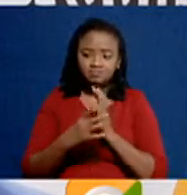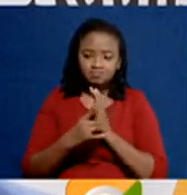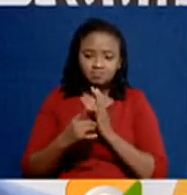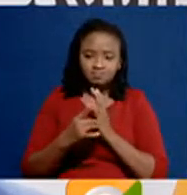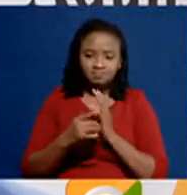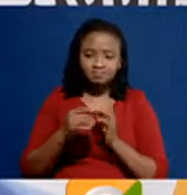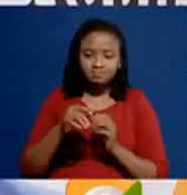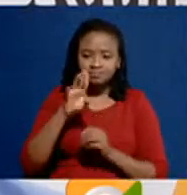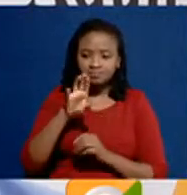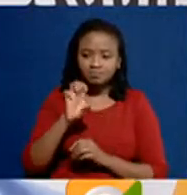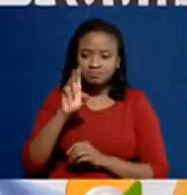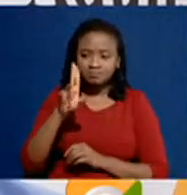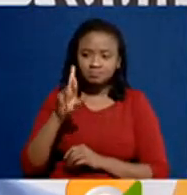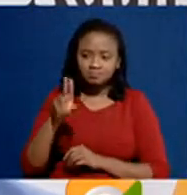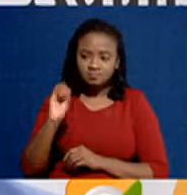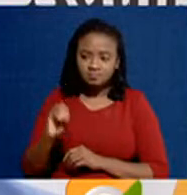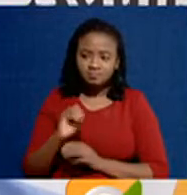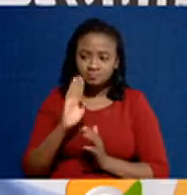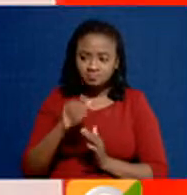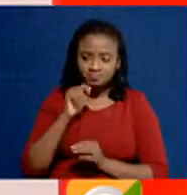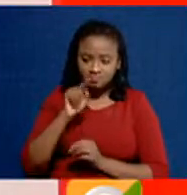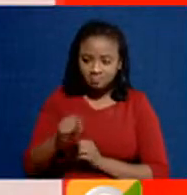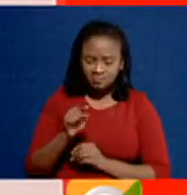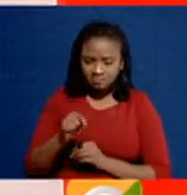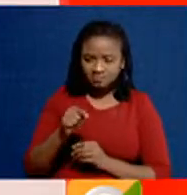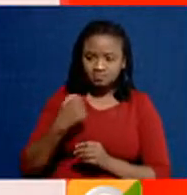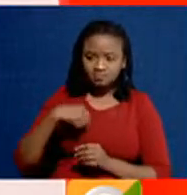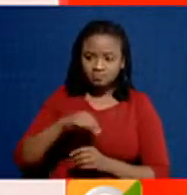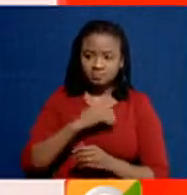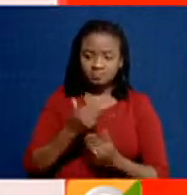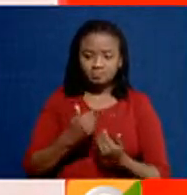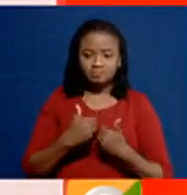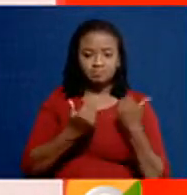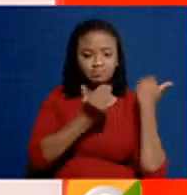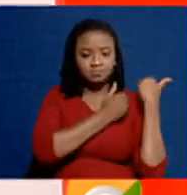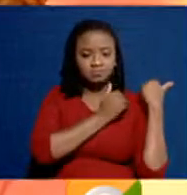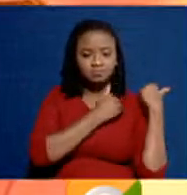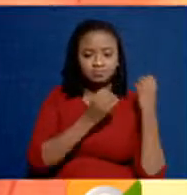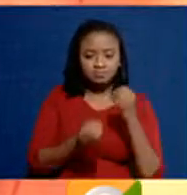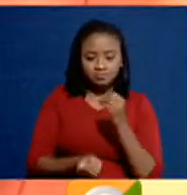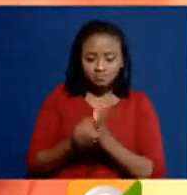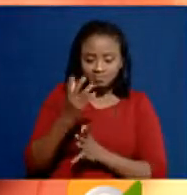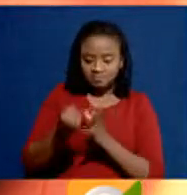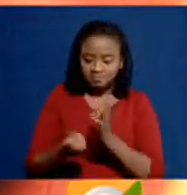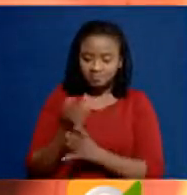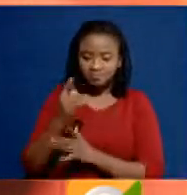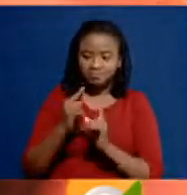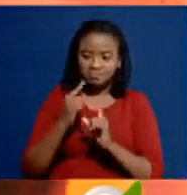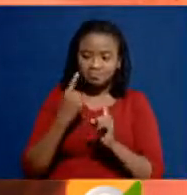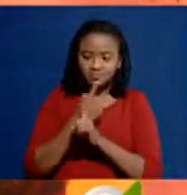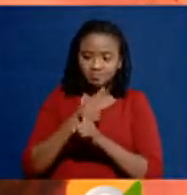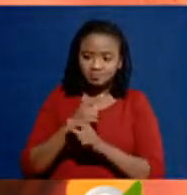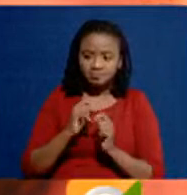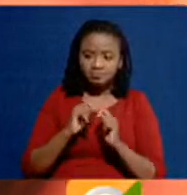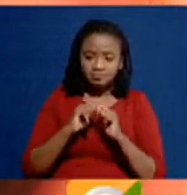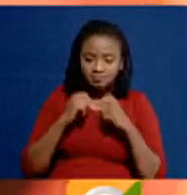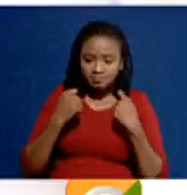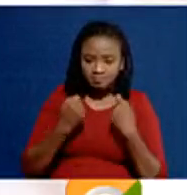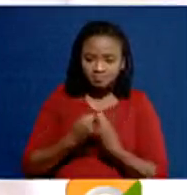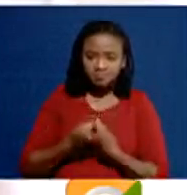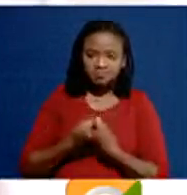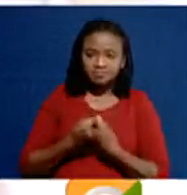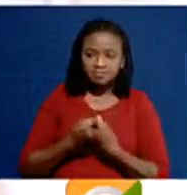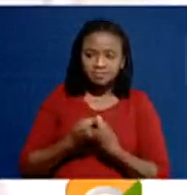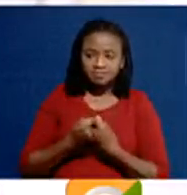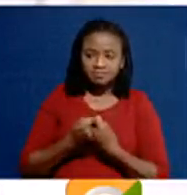substantial amount of money. And from this, we have been tasked to come up with a special type of breed, snail breed, that can